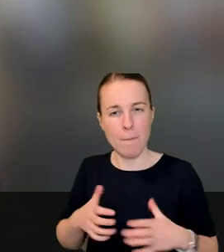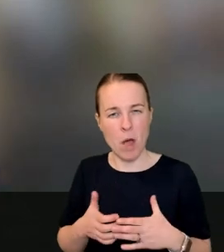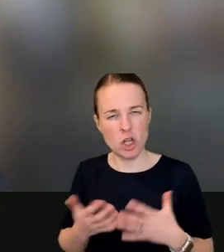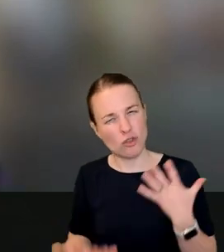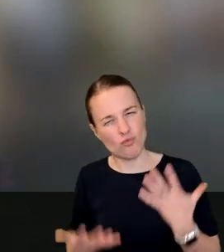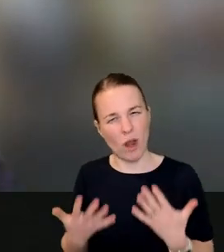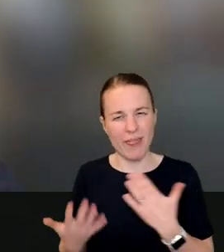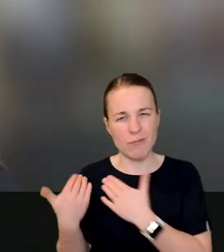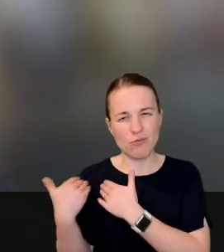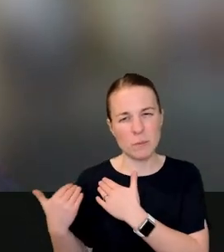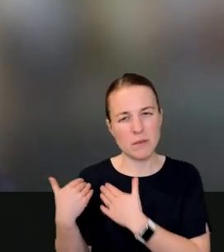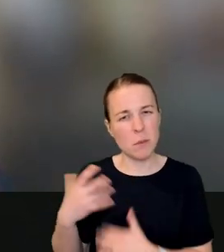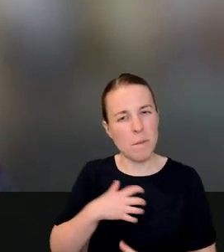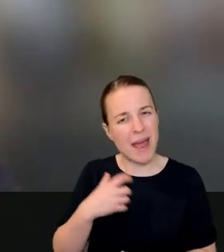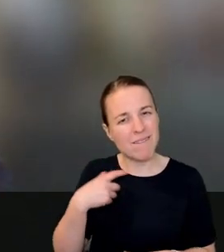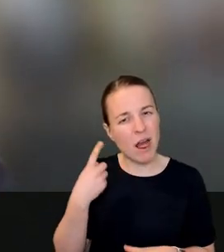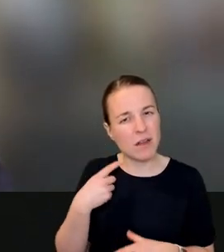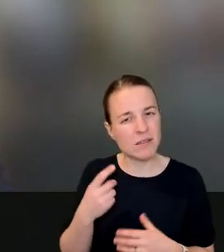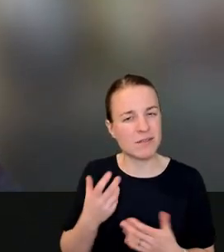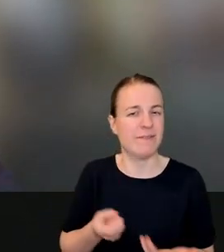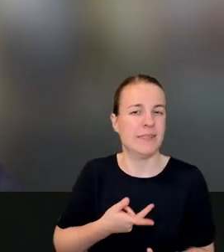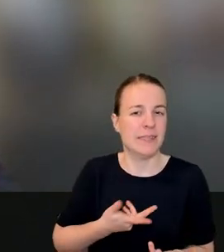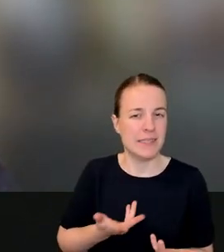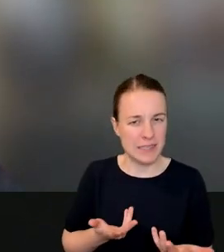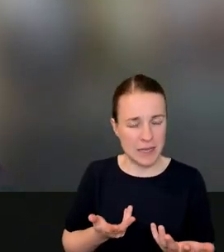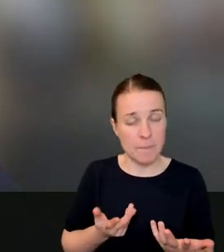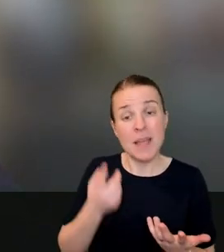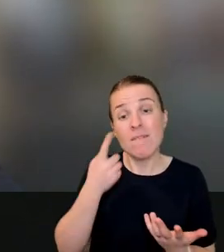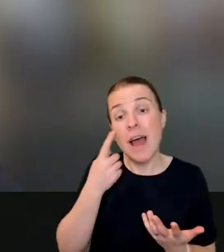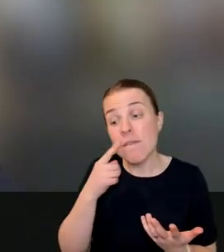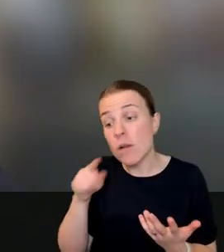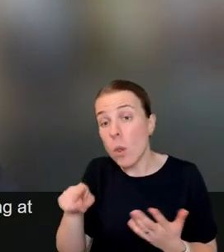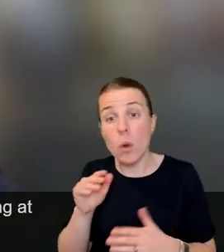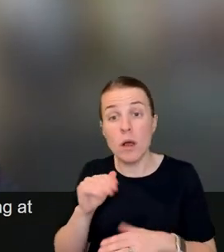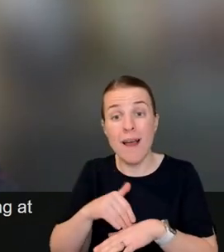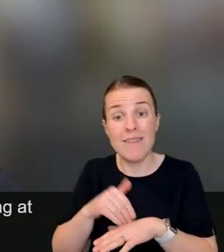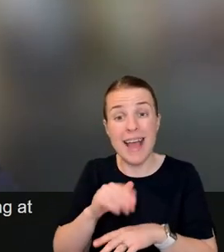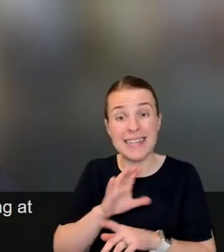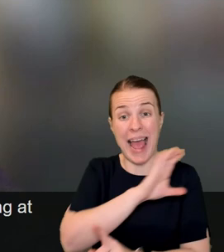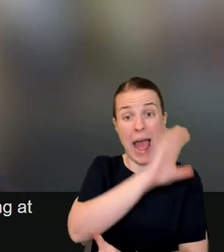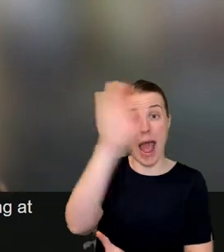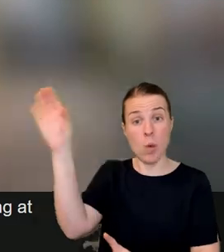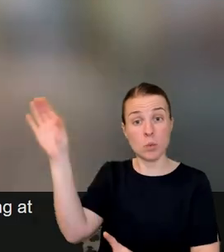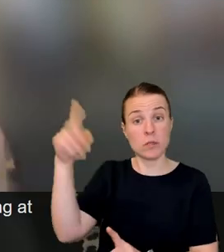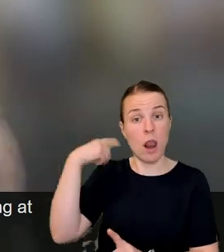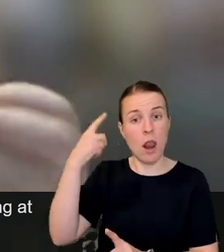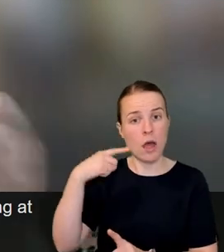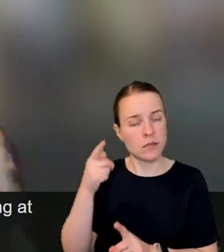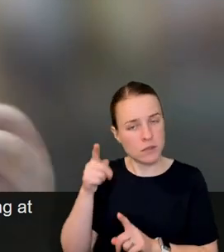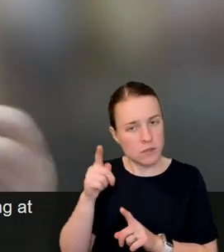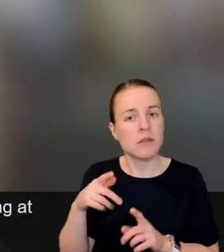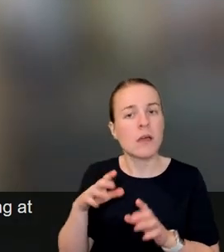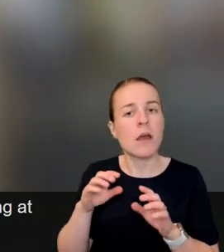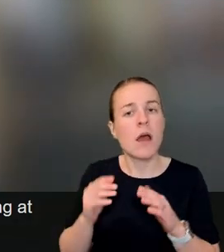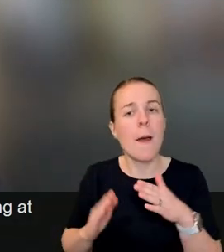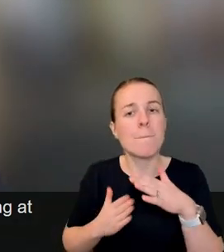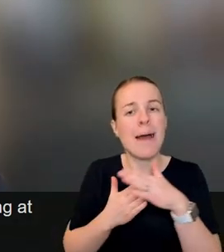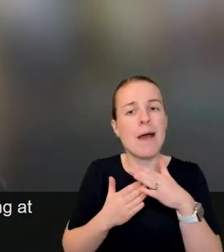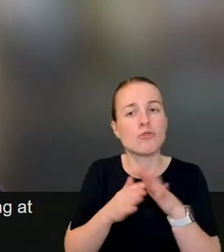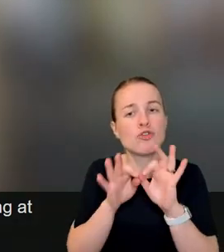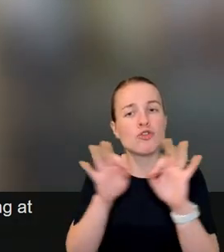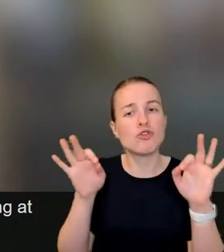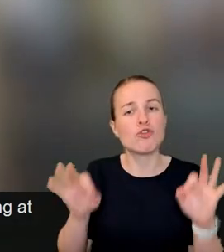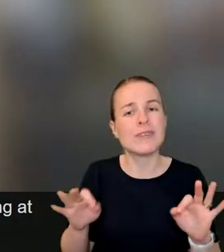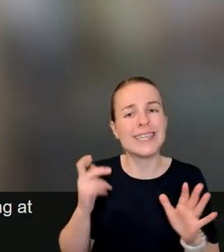if you look at something that's going to impact outer London, it's the mayor's proposed boundary charge, which is charging people to drive in and out of our